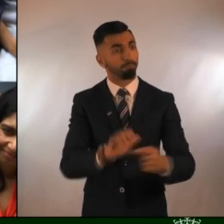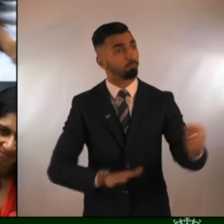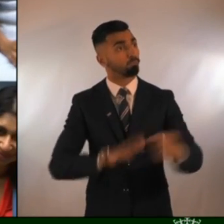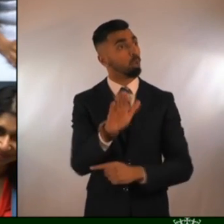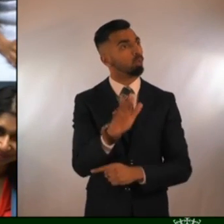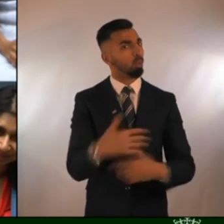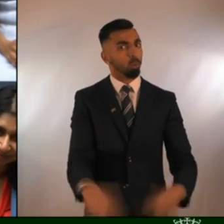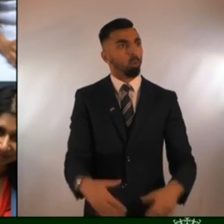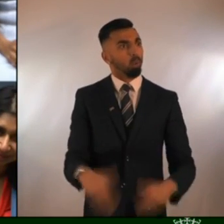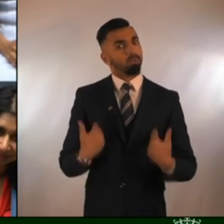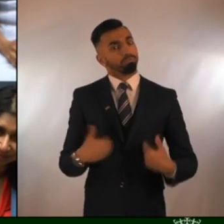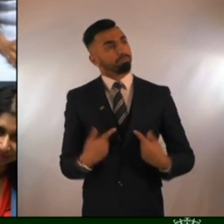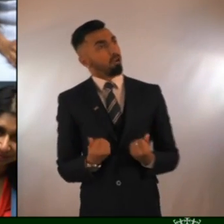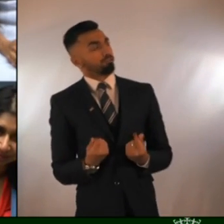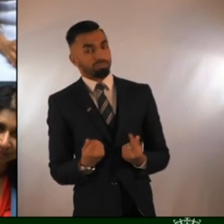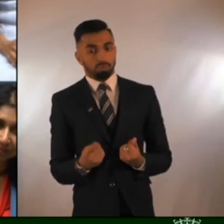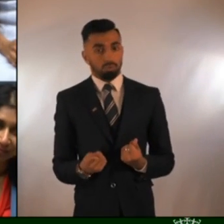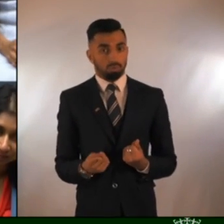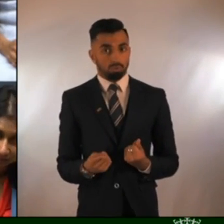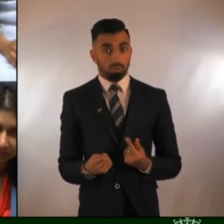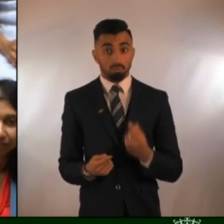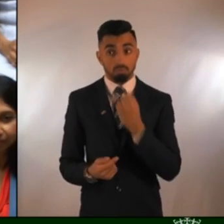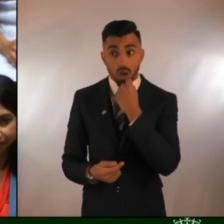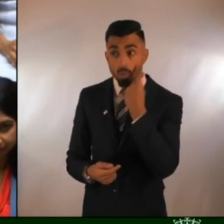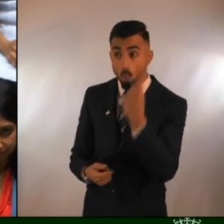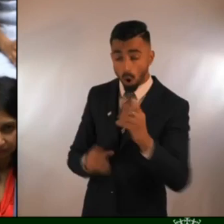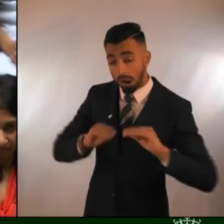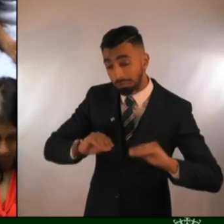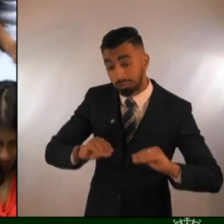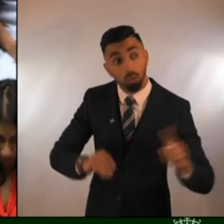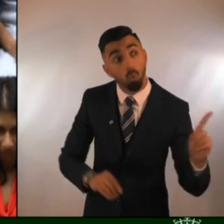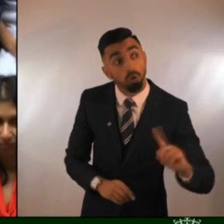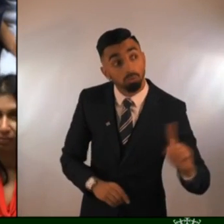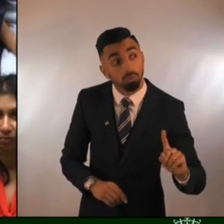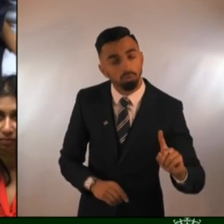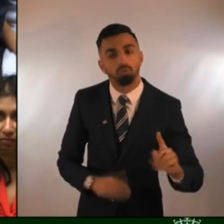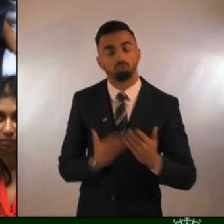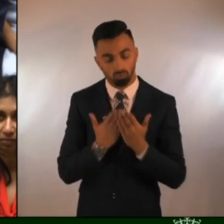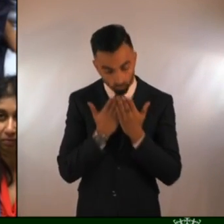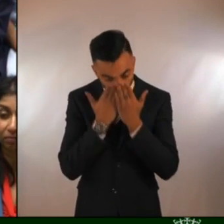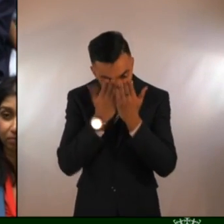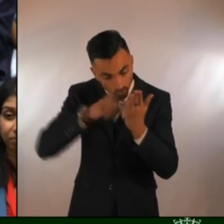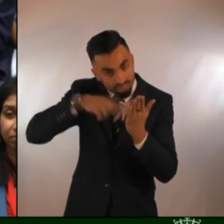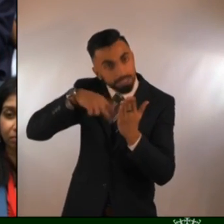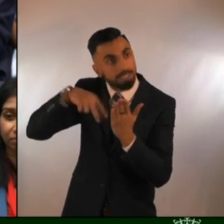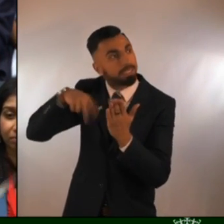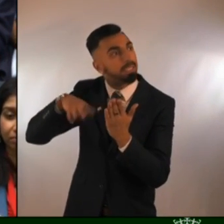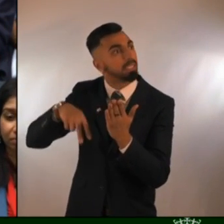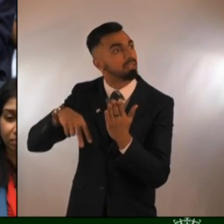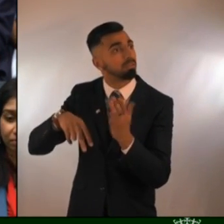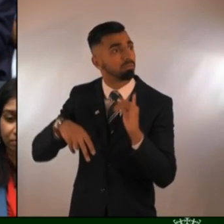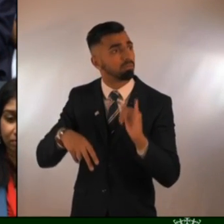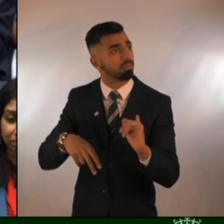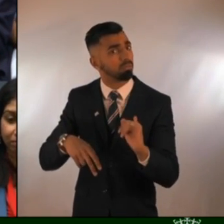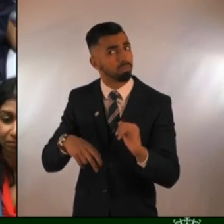more fundamental to that than reading. And yet digital publications are subject to VAT.